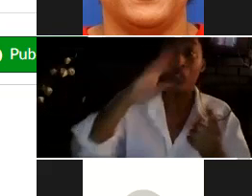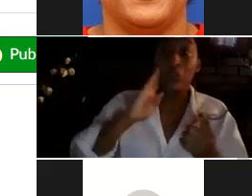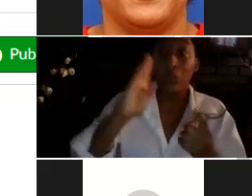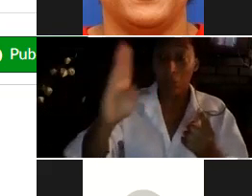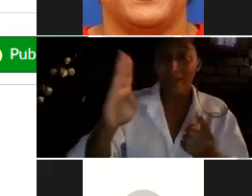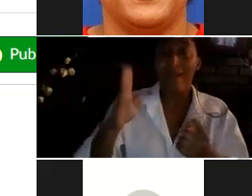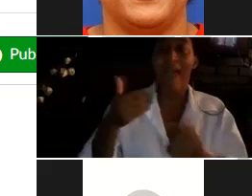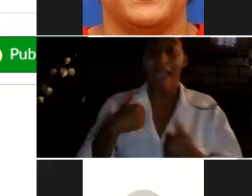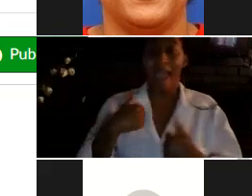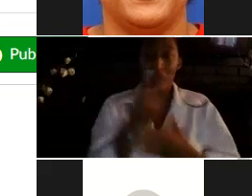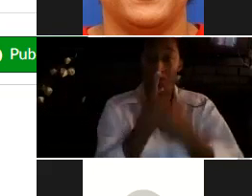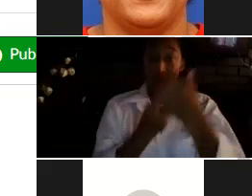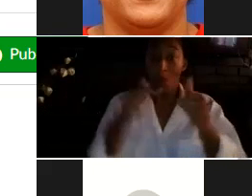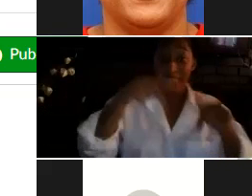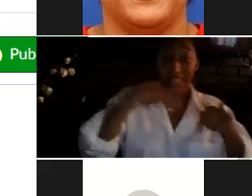that,